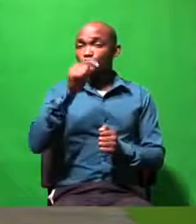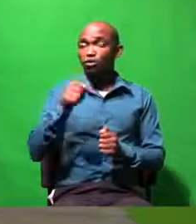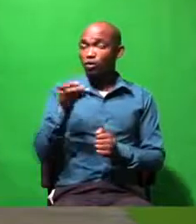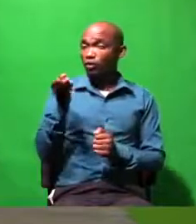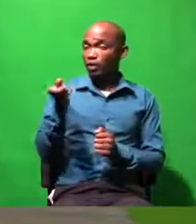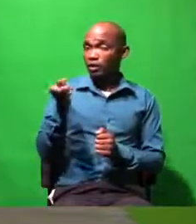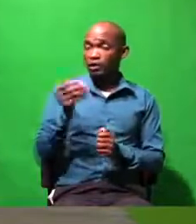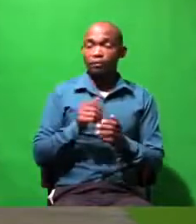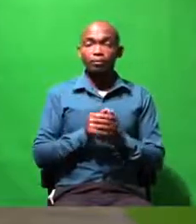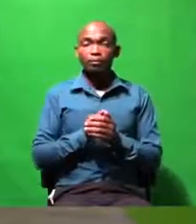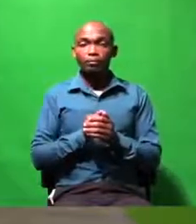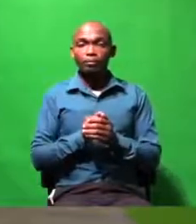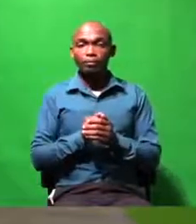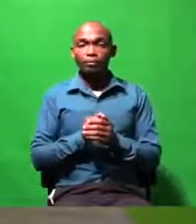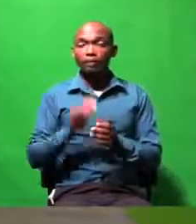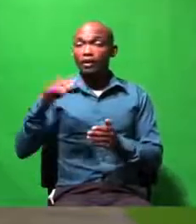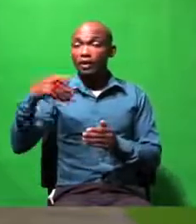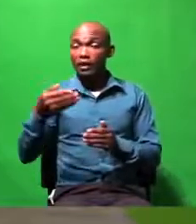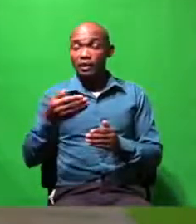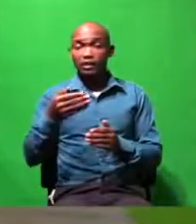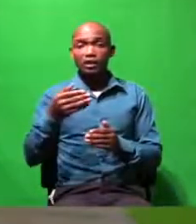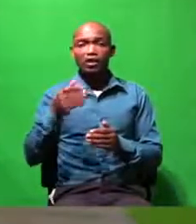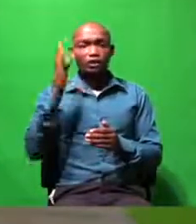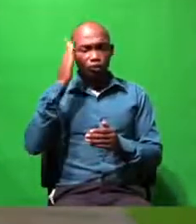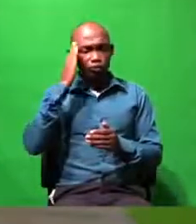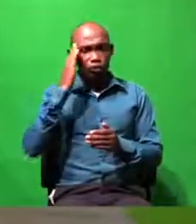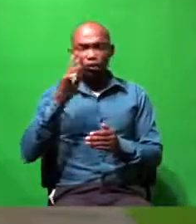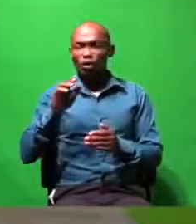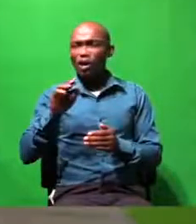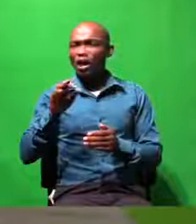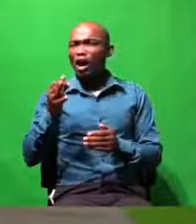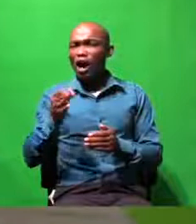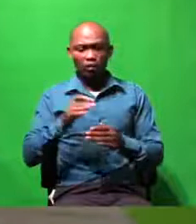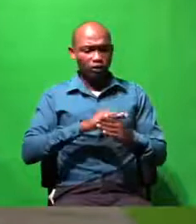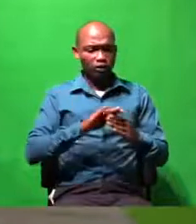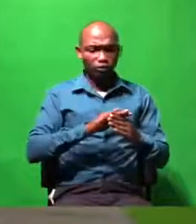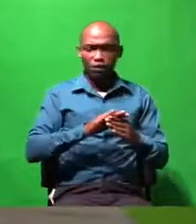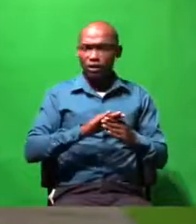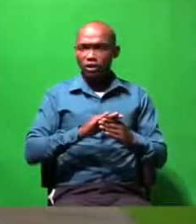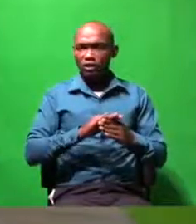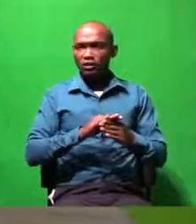into to draw, and then to know what is made up, and later to know the